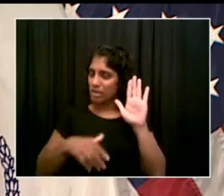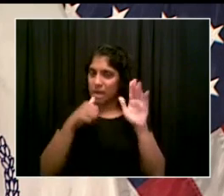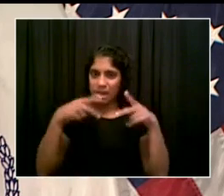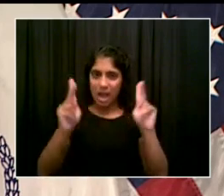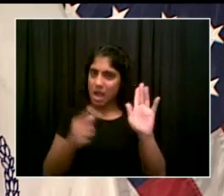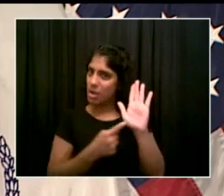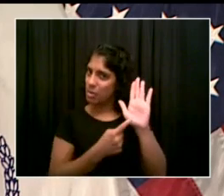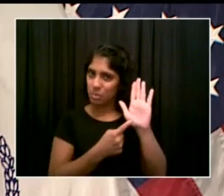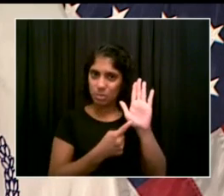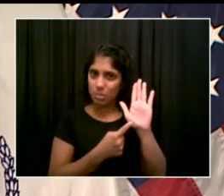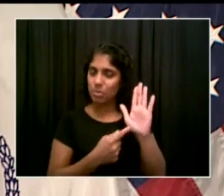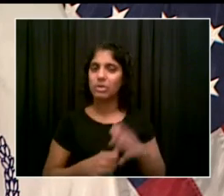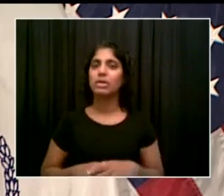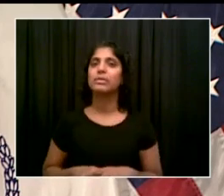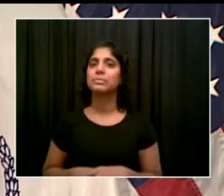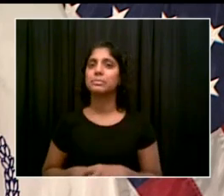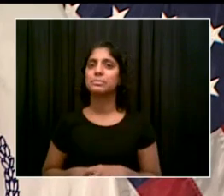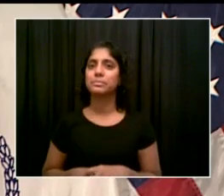The Post.